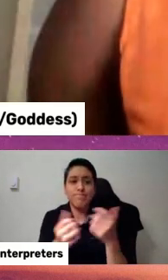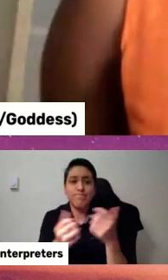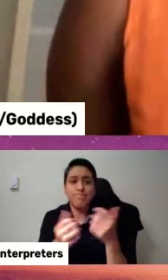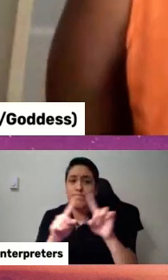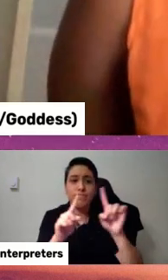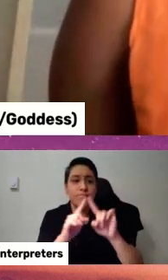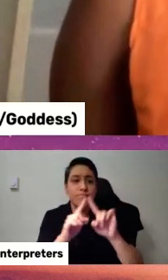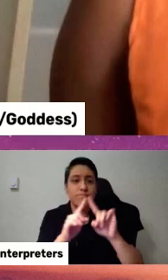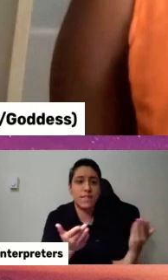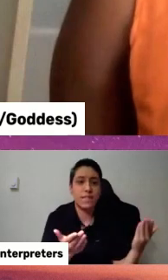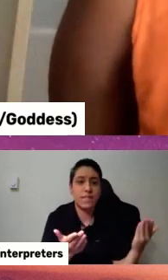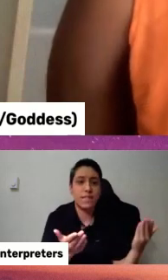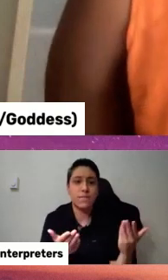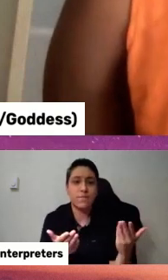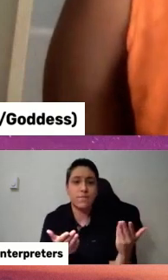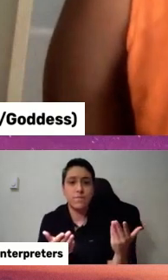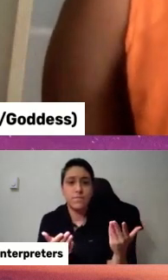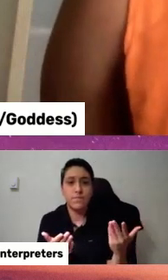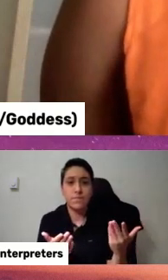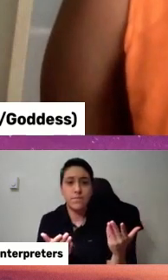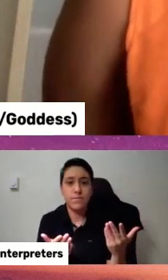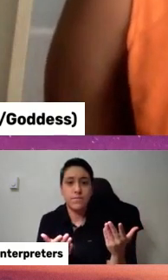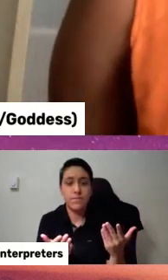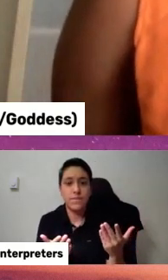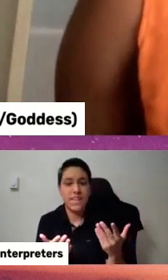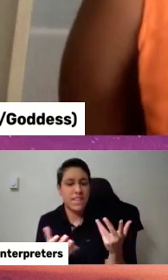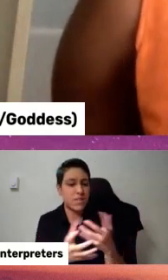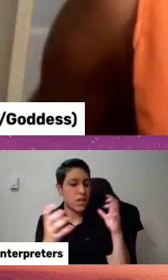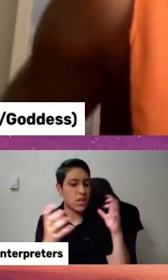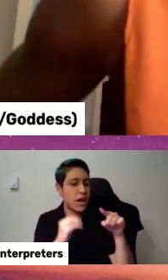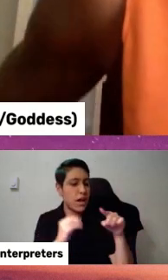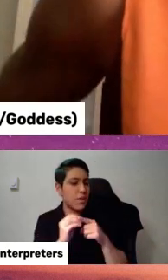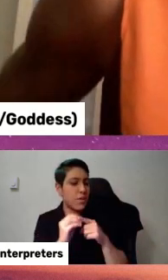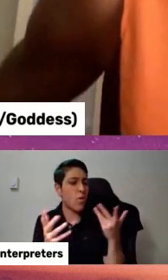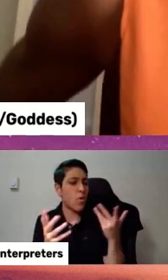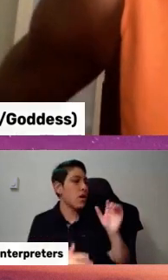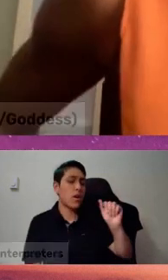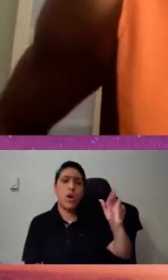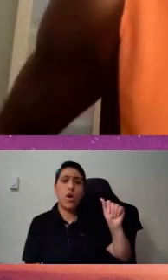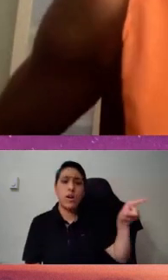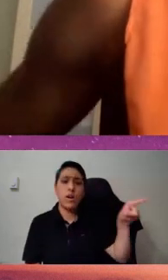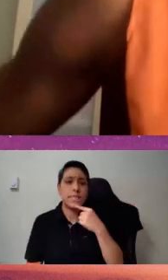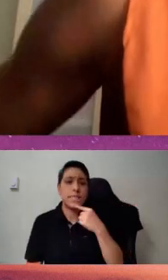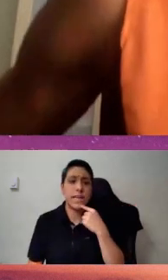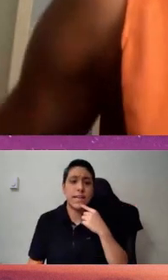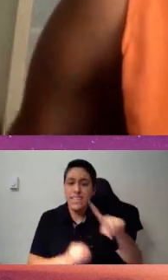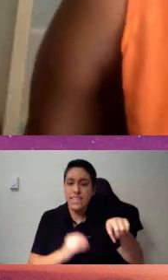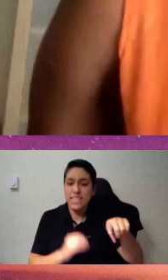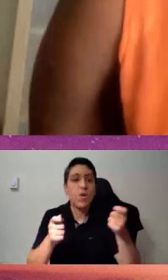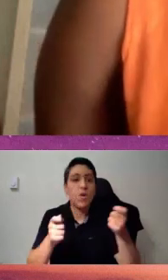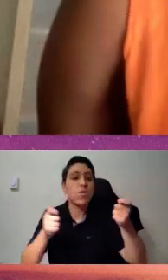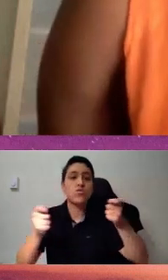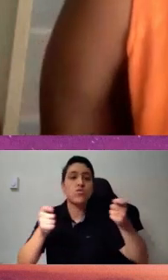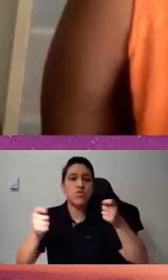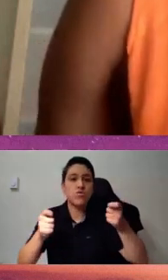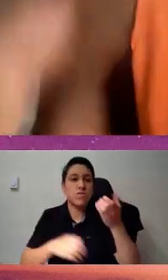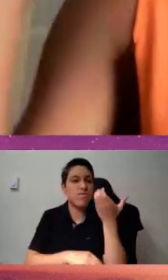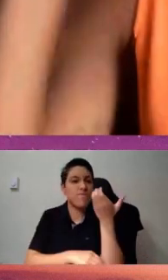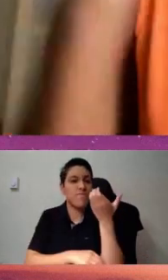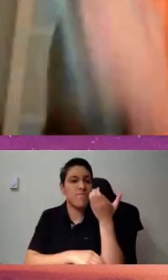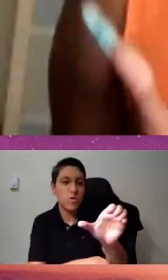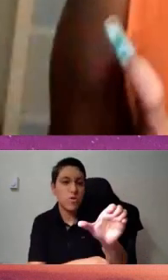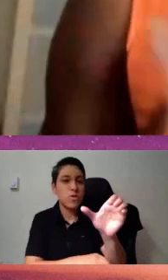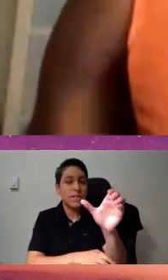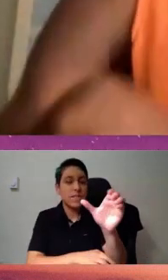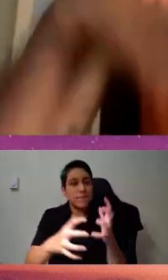of what Ara said, it's control. It's it's forced assimilation into ideals